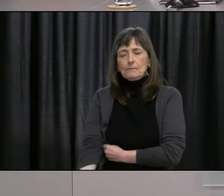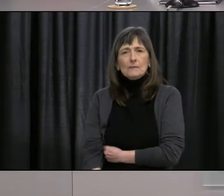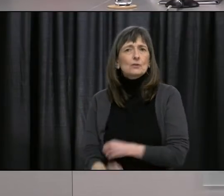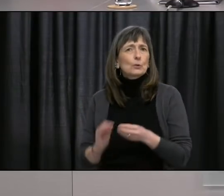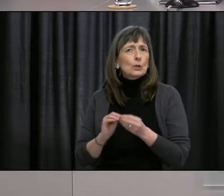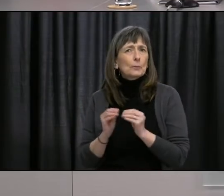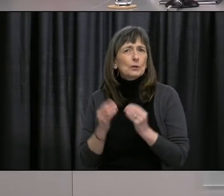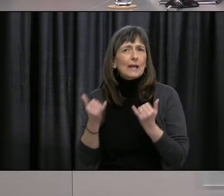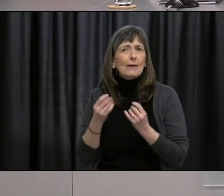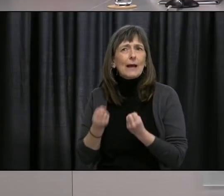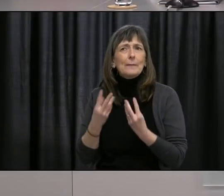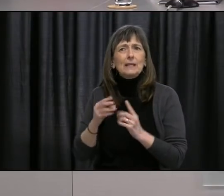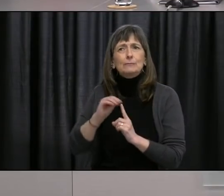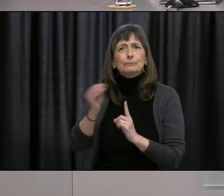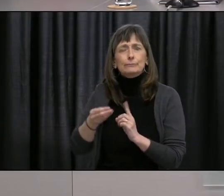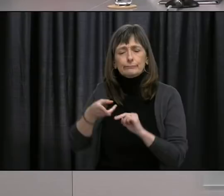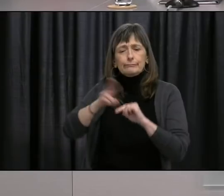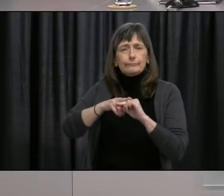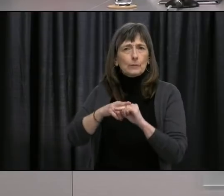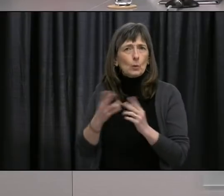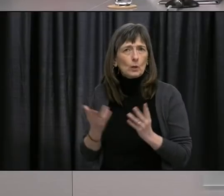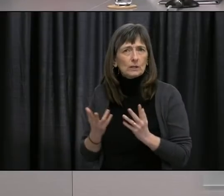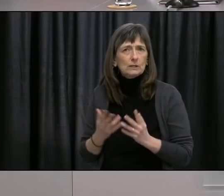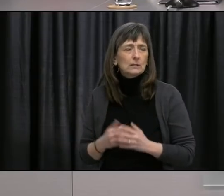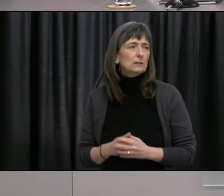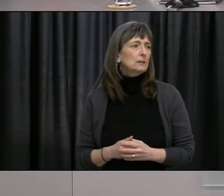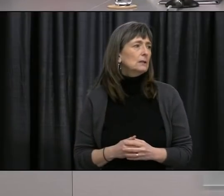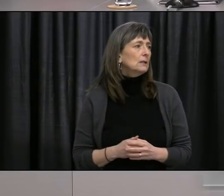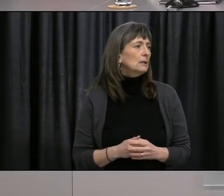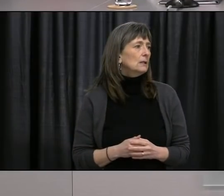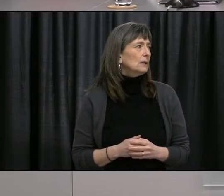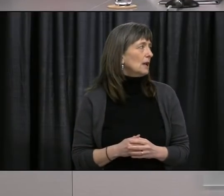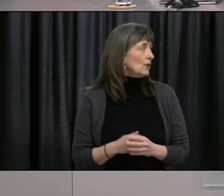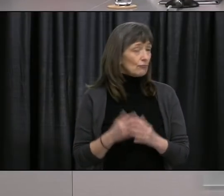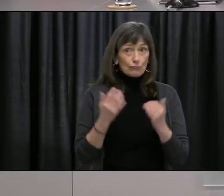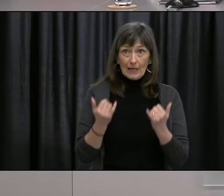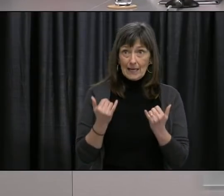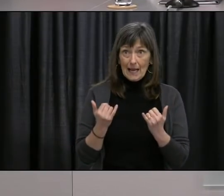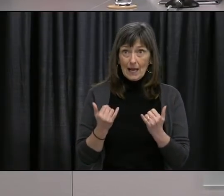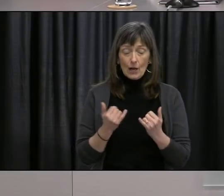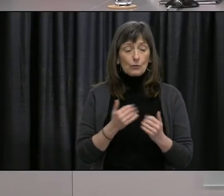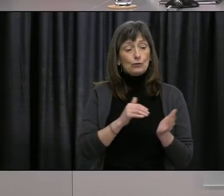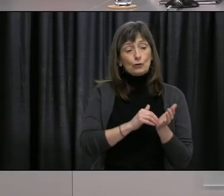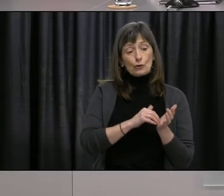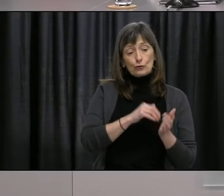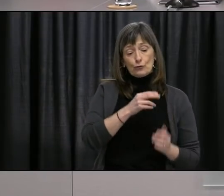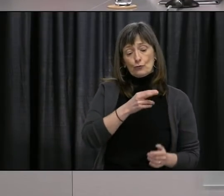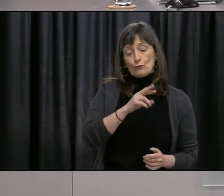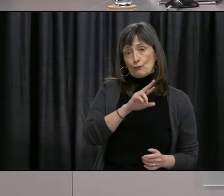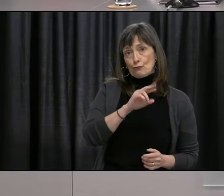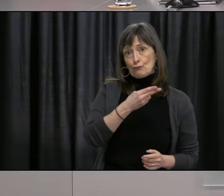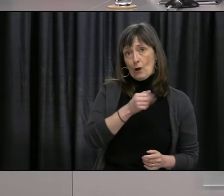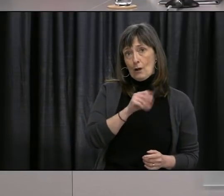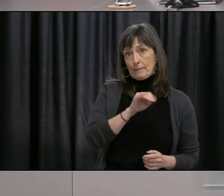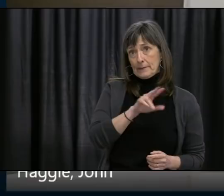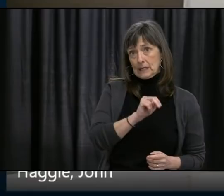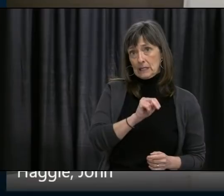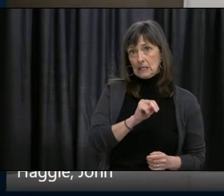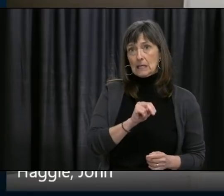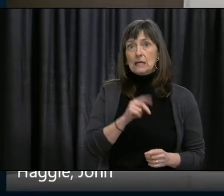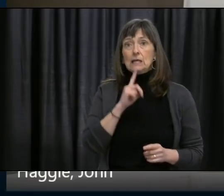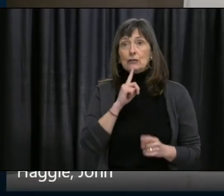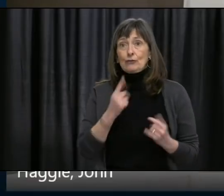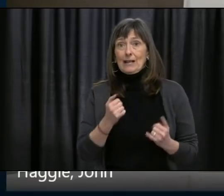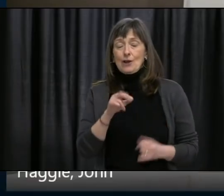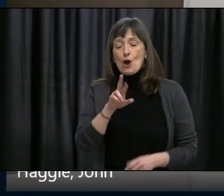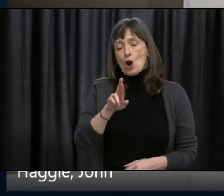changed? So at the moment, the last one we had from Dr. Rahman was an